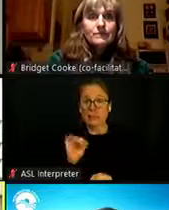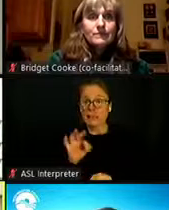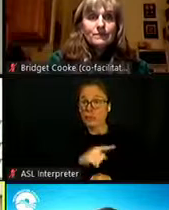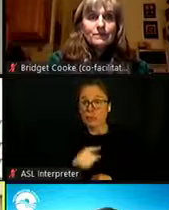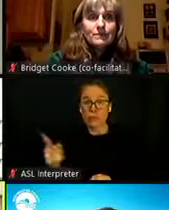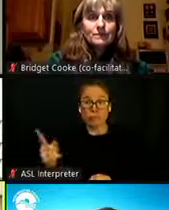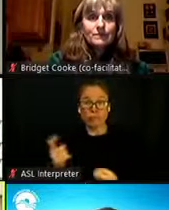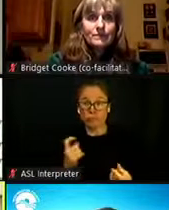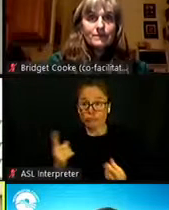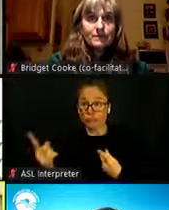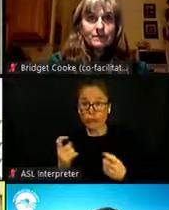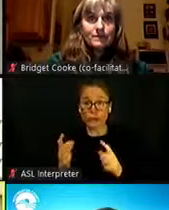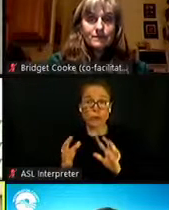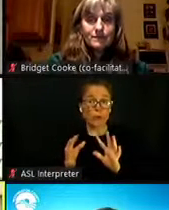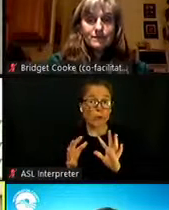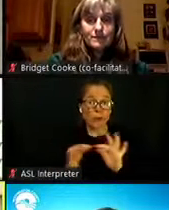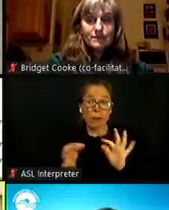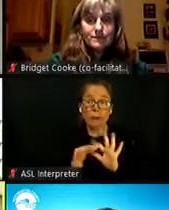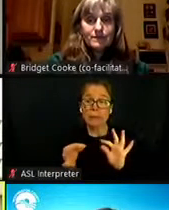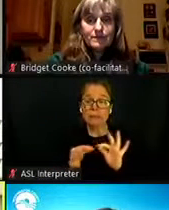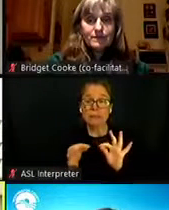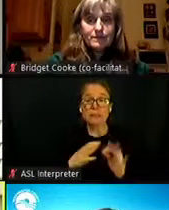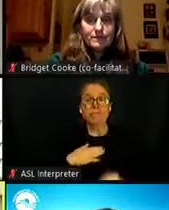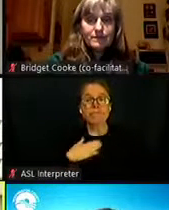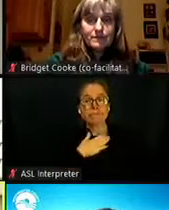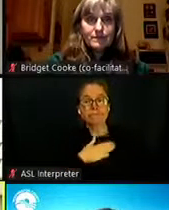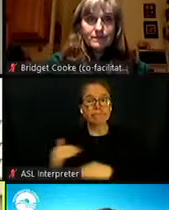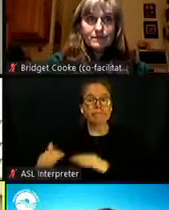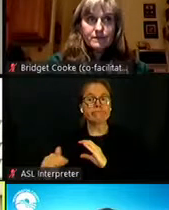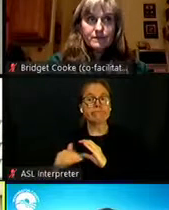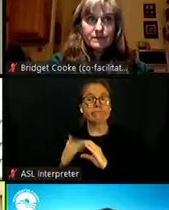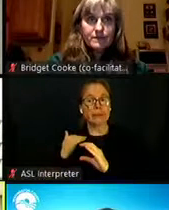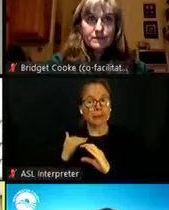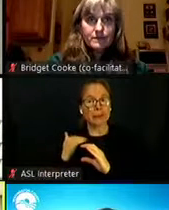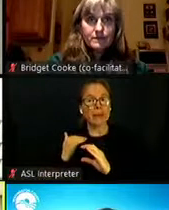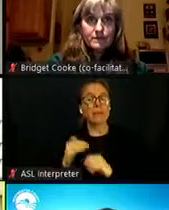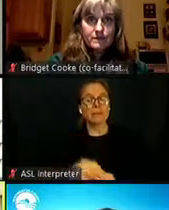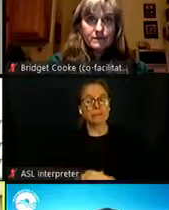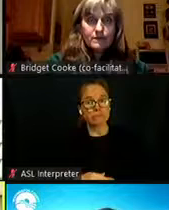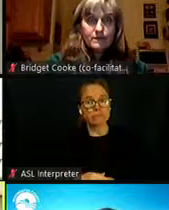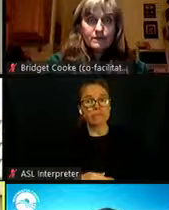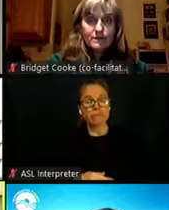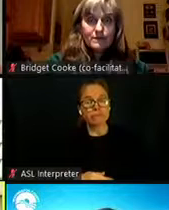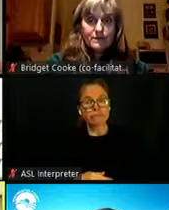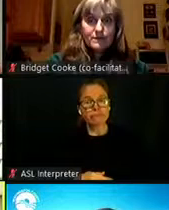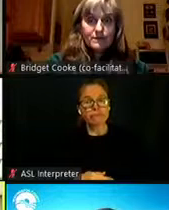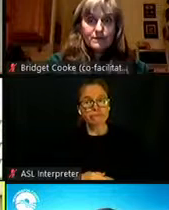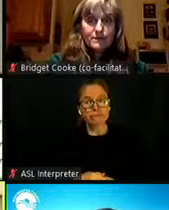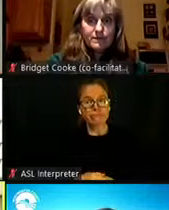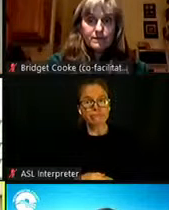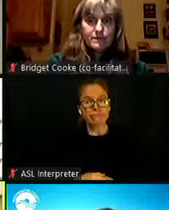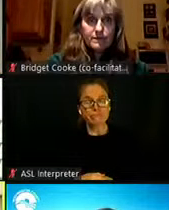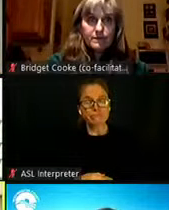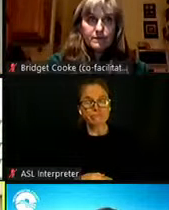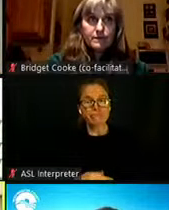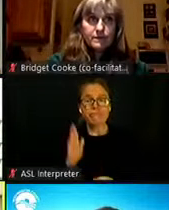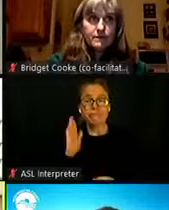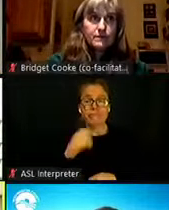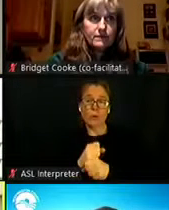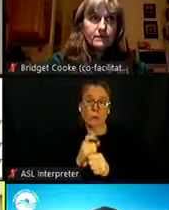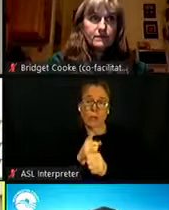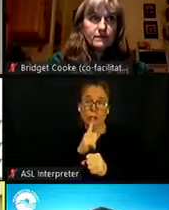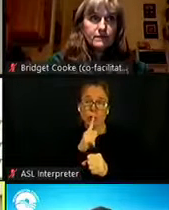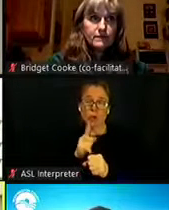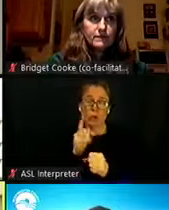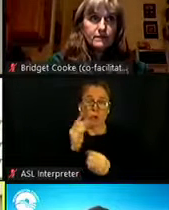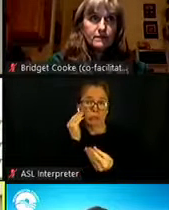or comments about that, please send us an email and we'll make sure that that you can get that